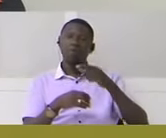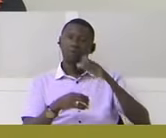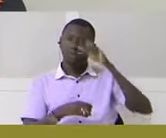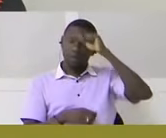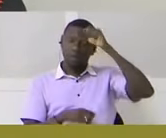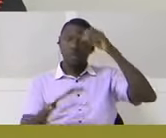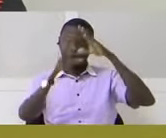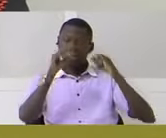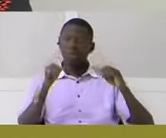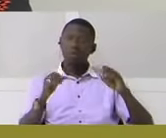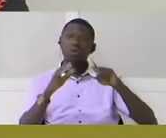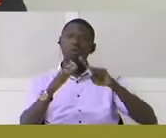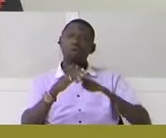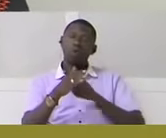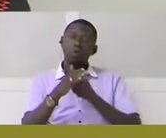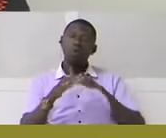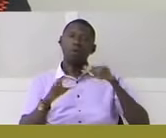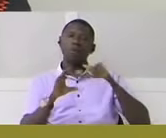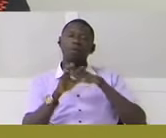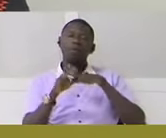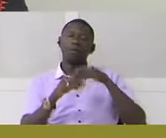government.